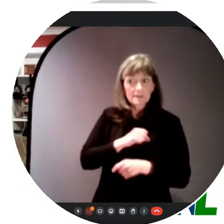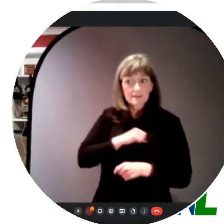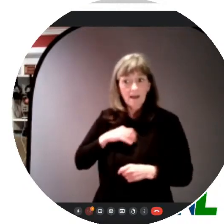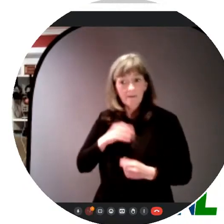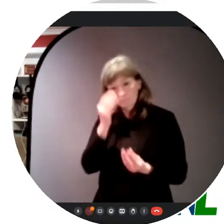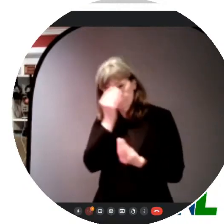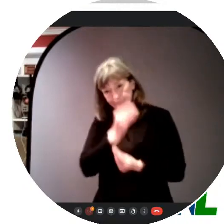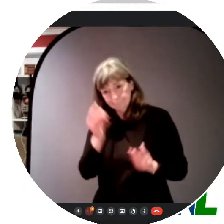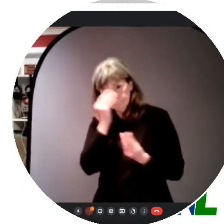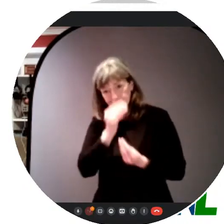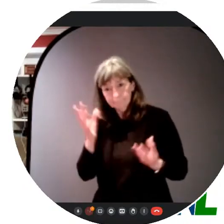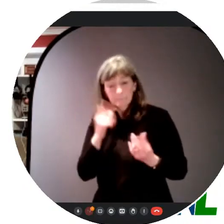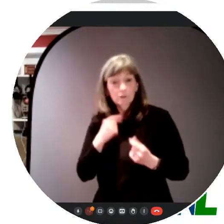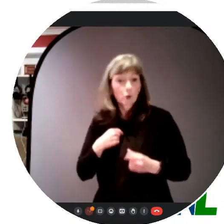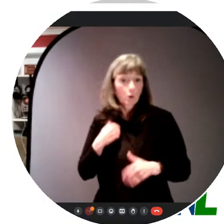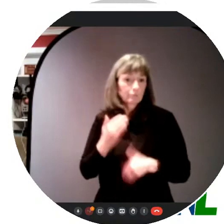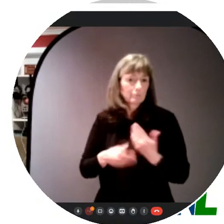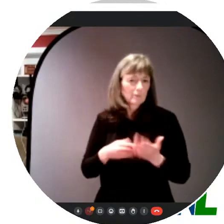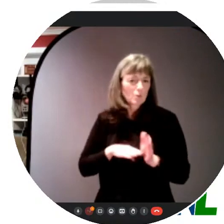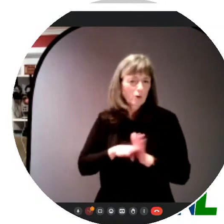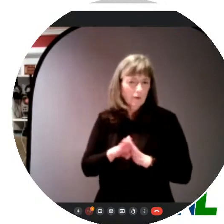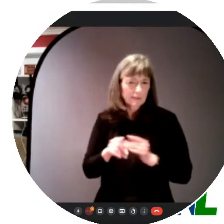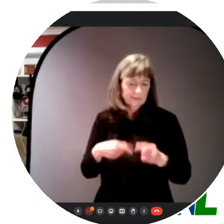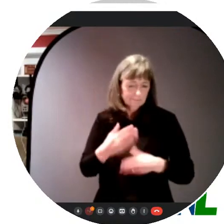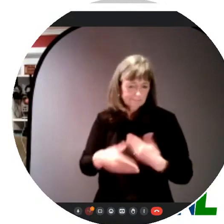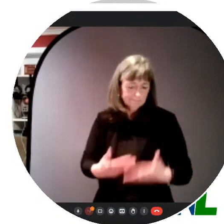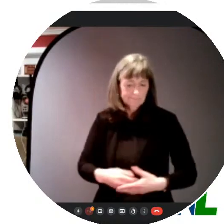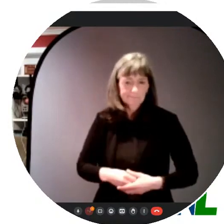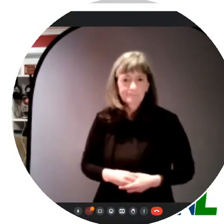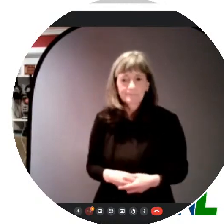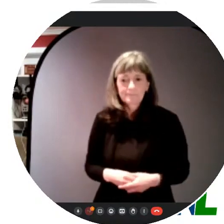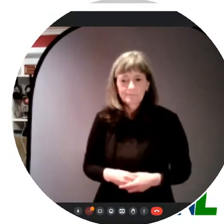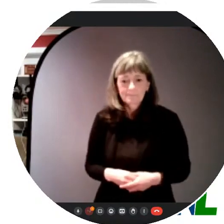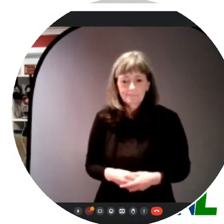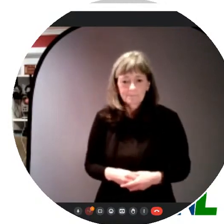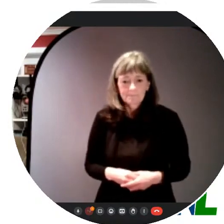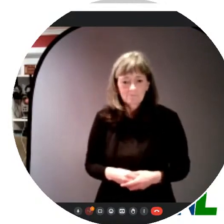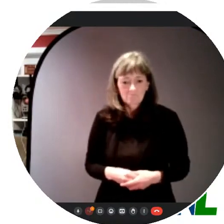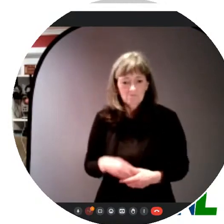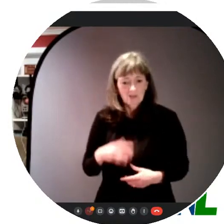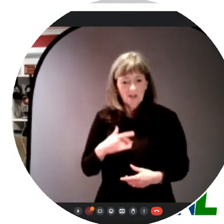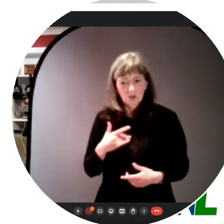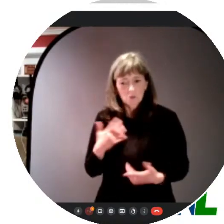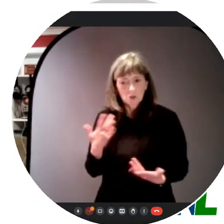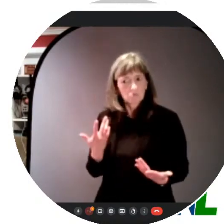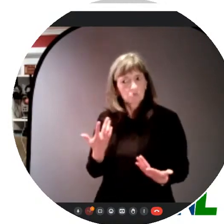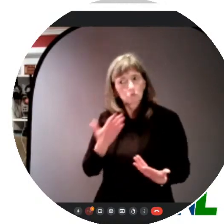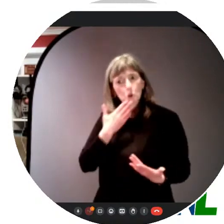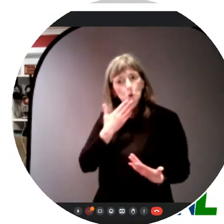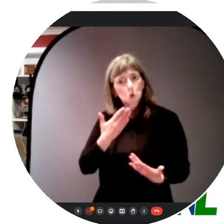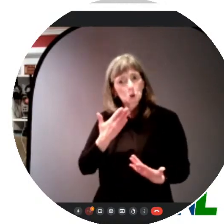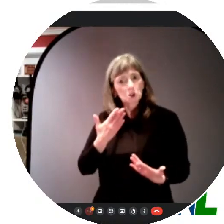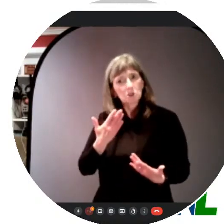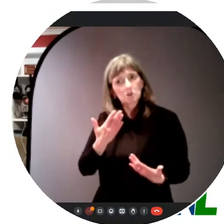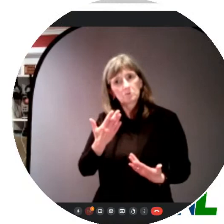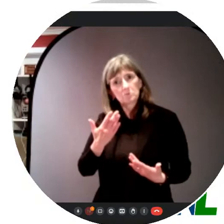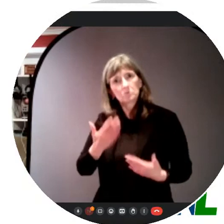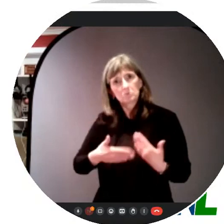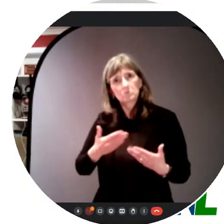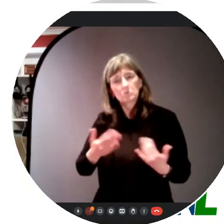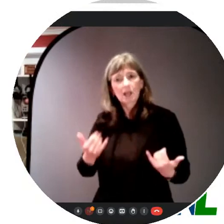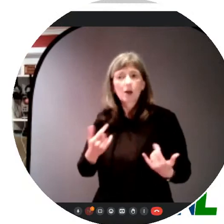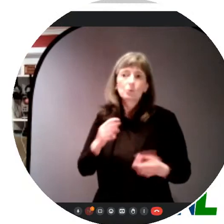we're moving down that path, and I think we're nearing a great point in that particular process in working with our